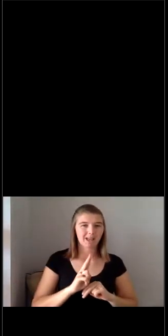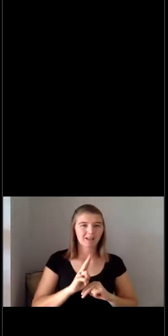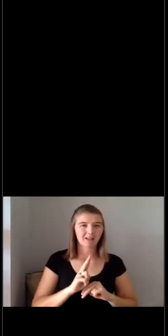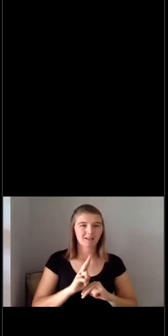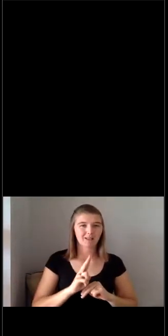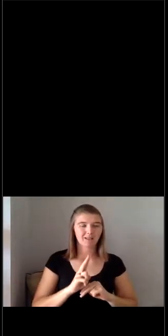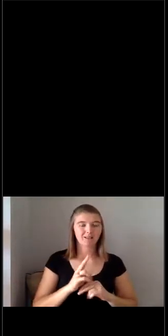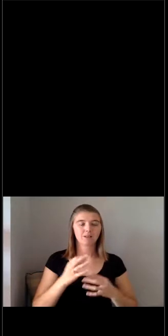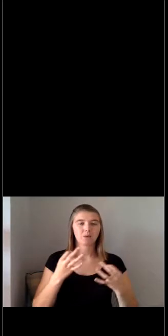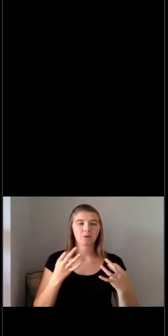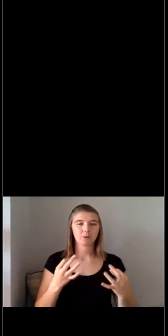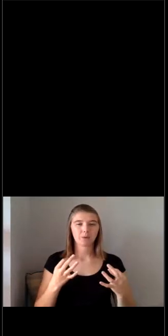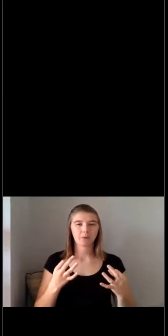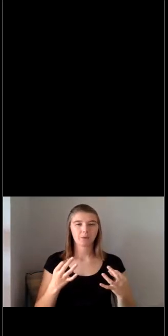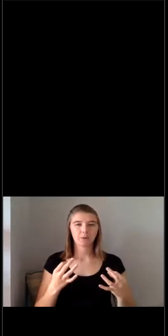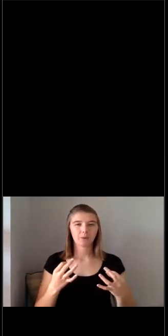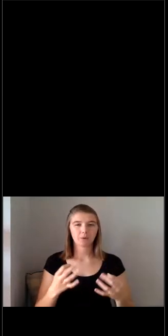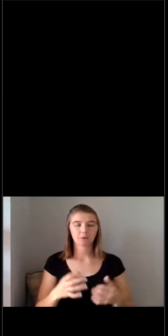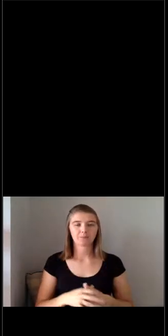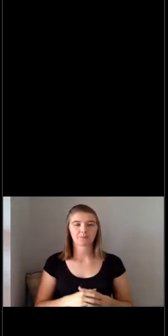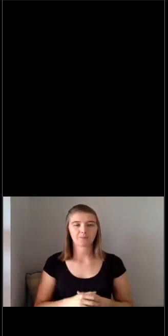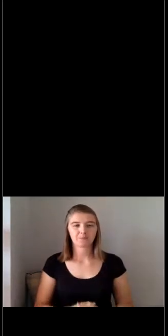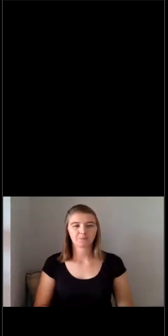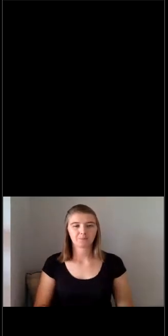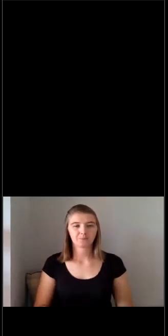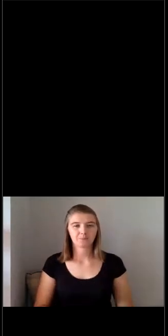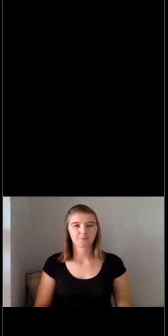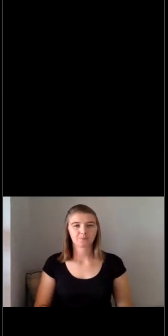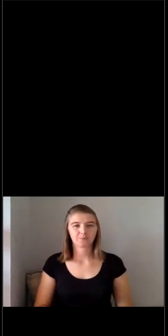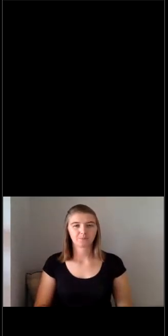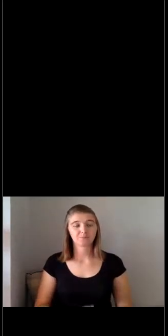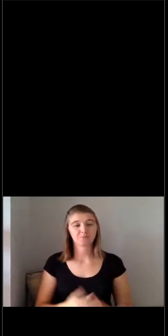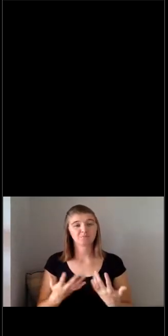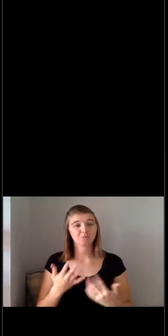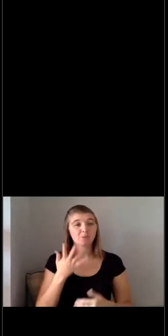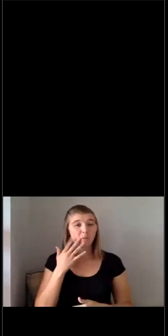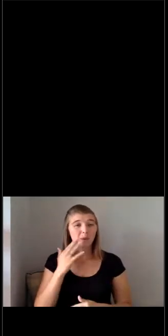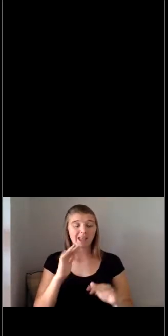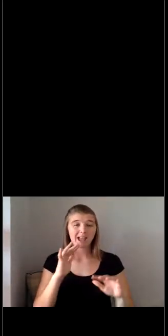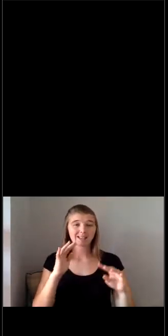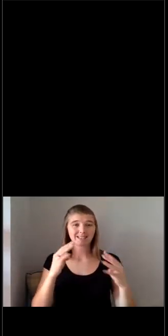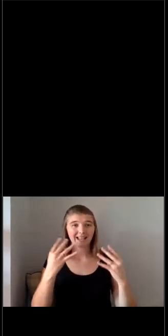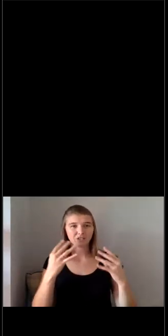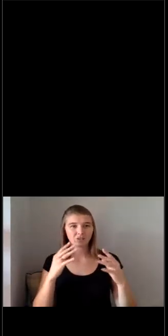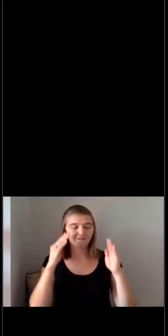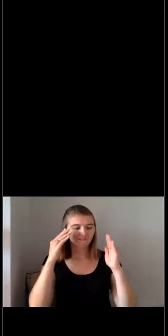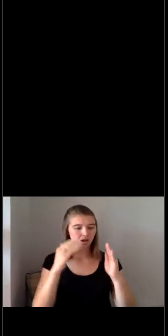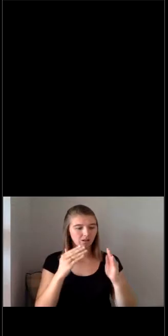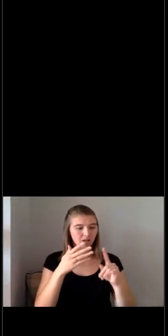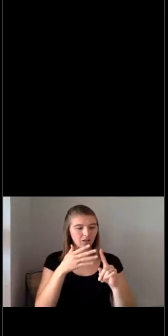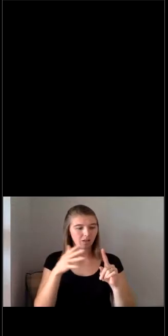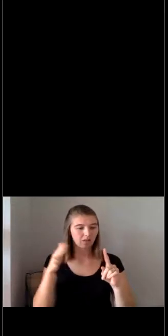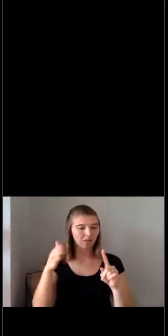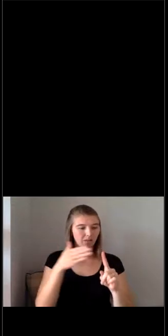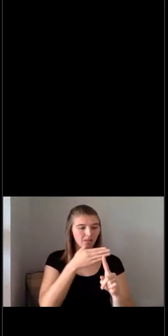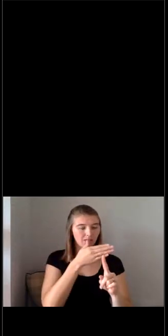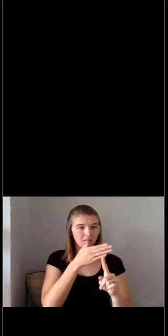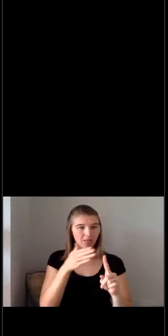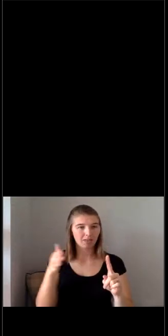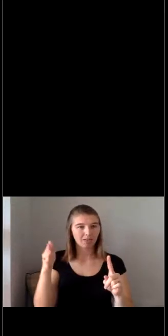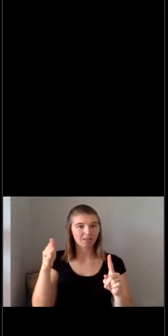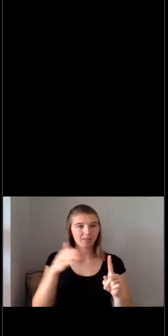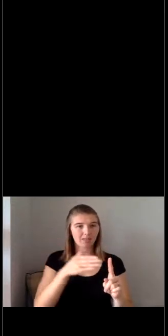mindfulness meditation or attention training practice. When your attention wanders, and it might wander to 5 different thoughts during a 5-minute practice, it